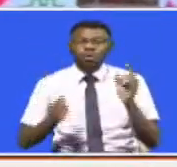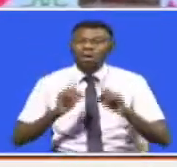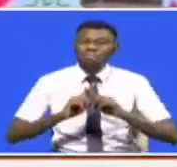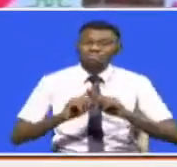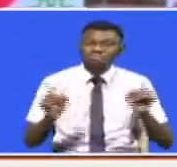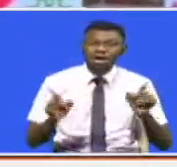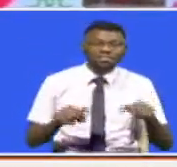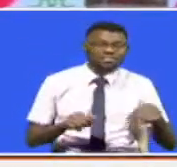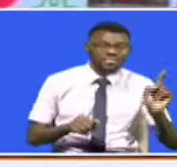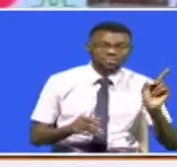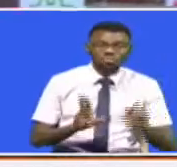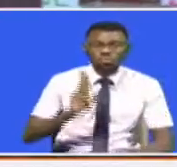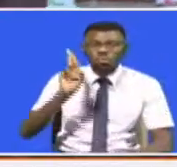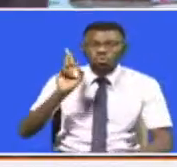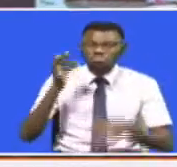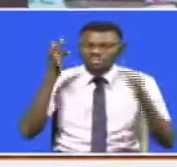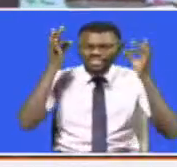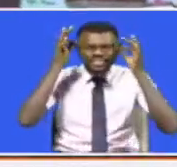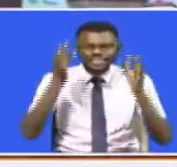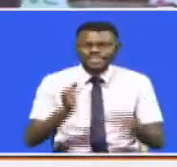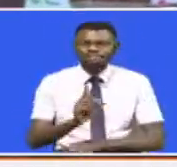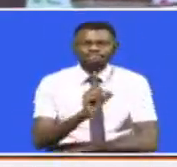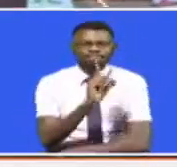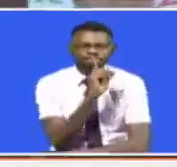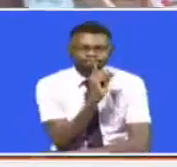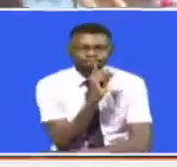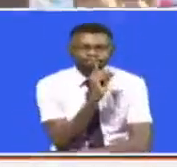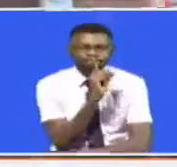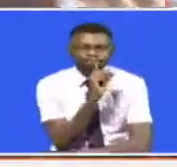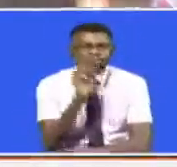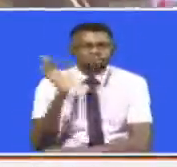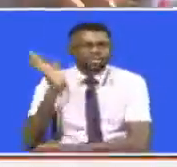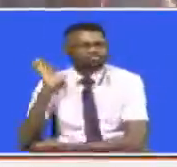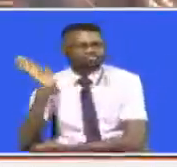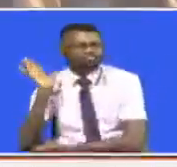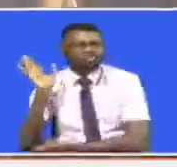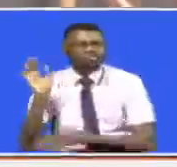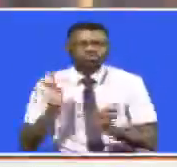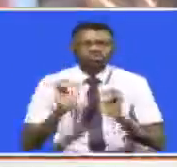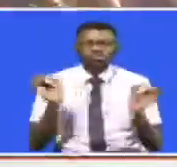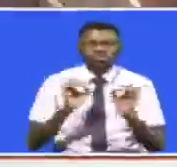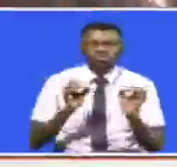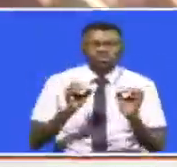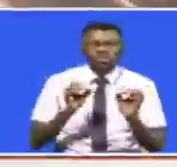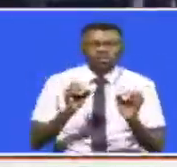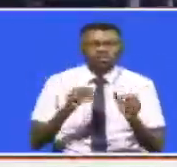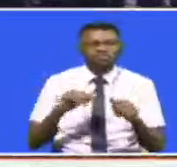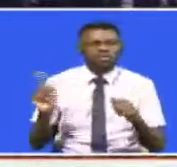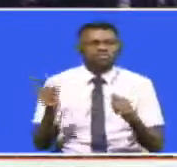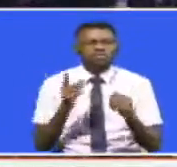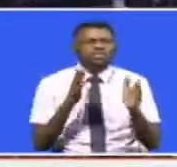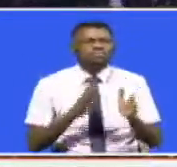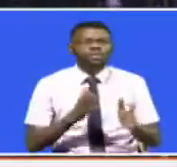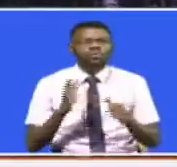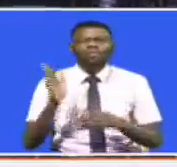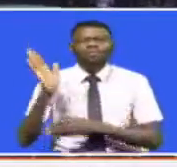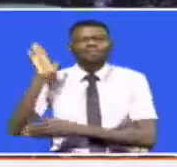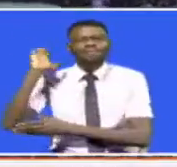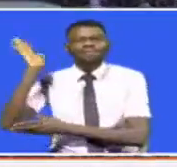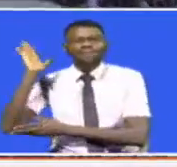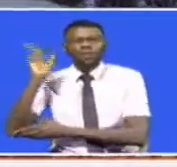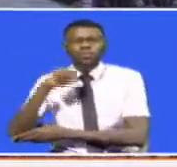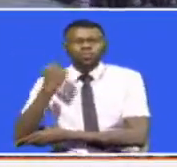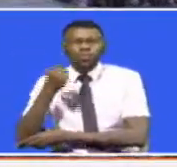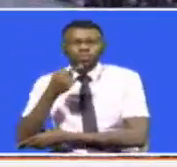Uhuru Kenyatta chose otherwise at the colorful ceremony. First to address the nation, as the deputy